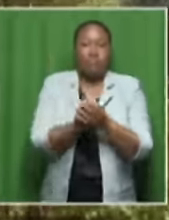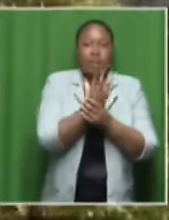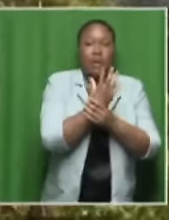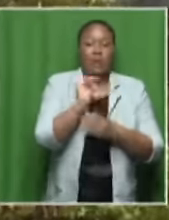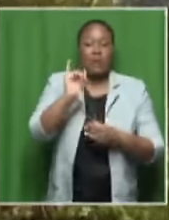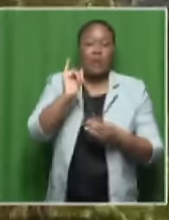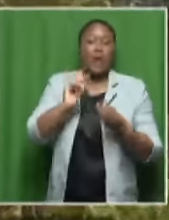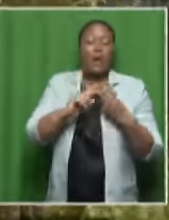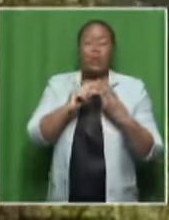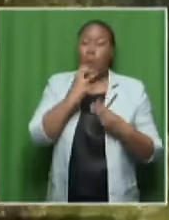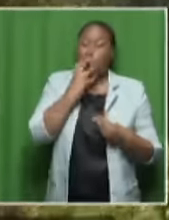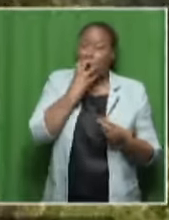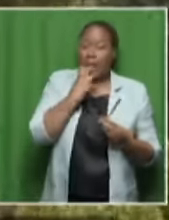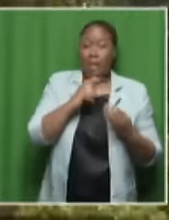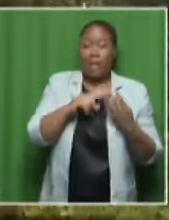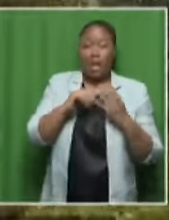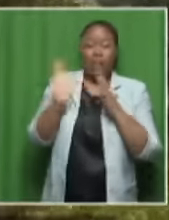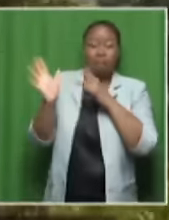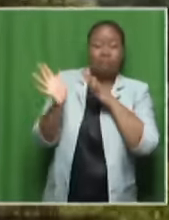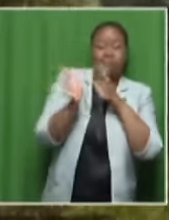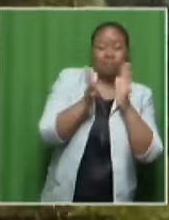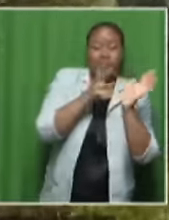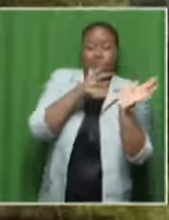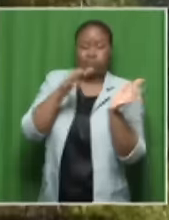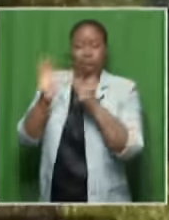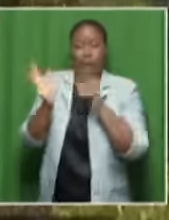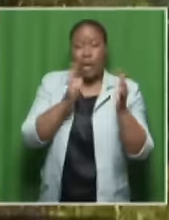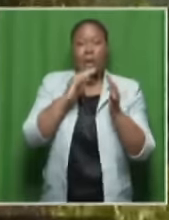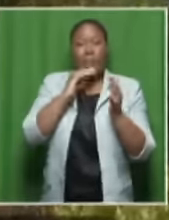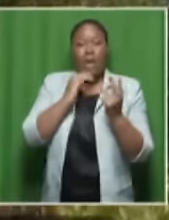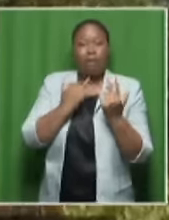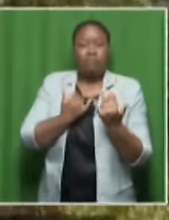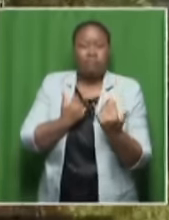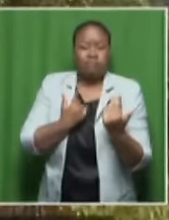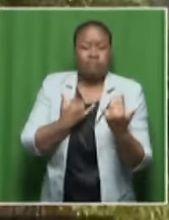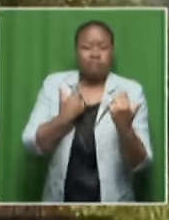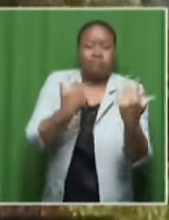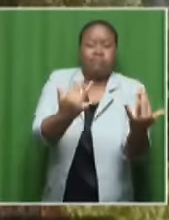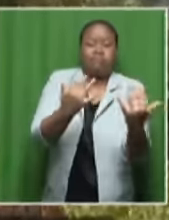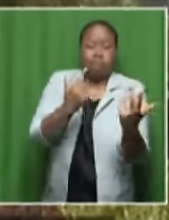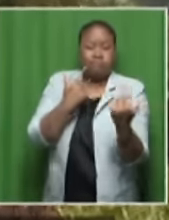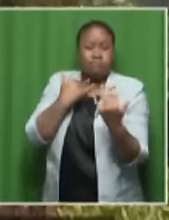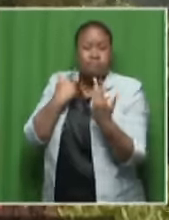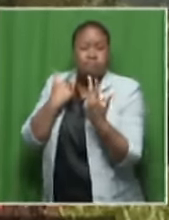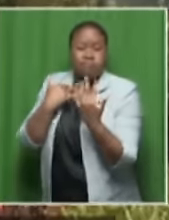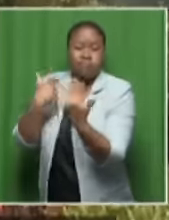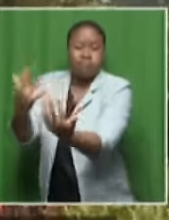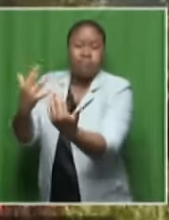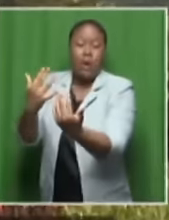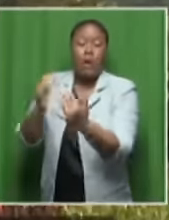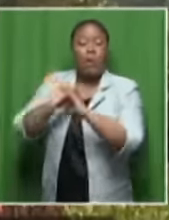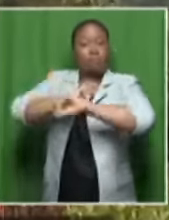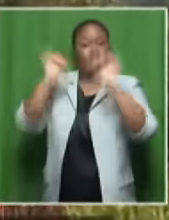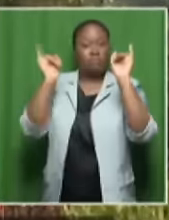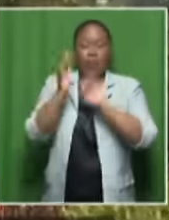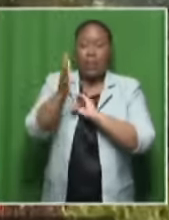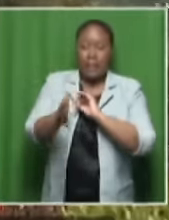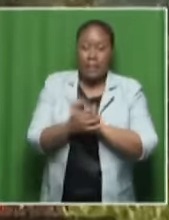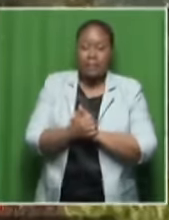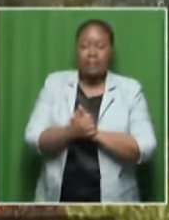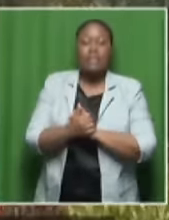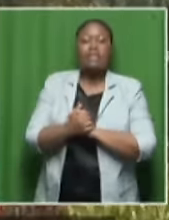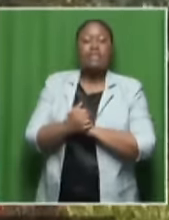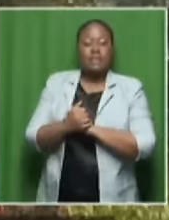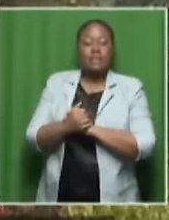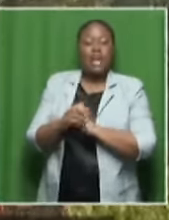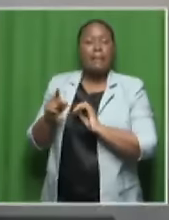hot temperatures, it could act as fuel and fires could quickly burn out of control. Alien vegetation added